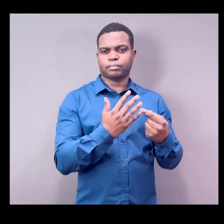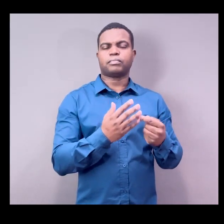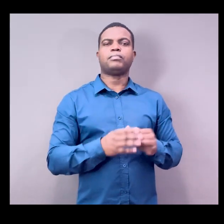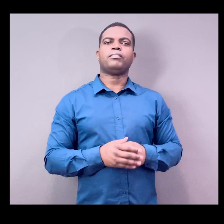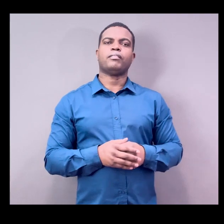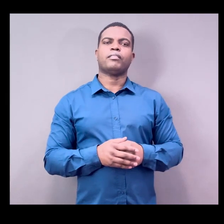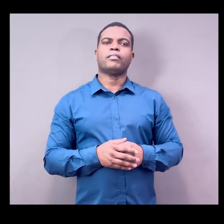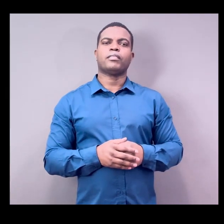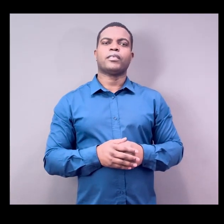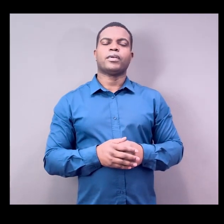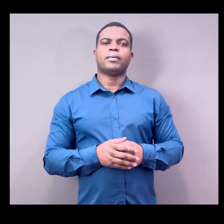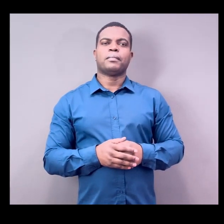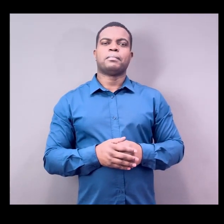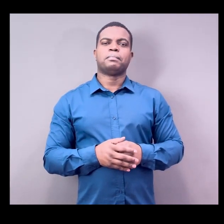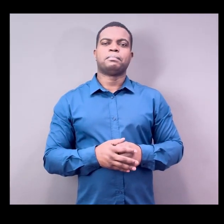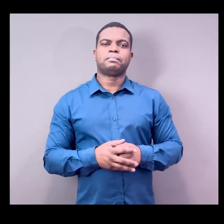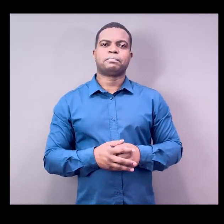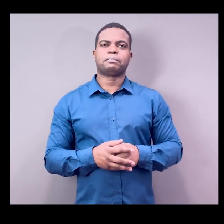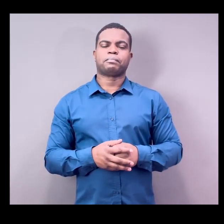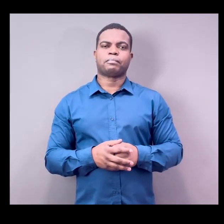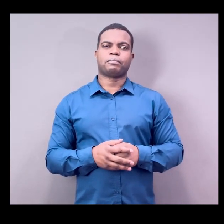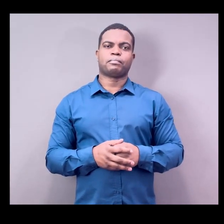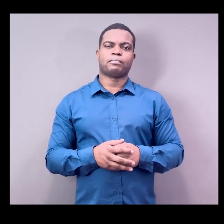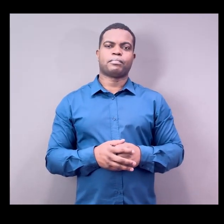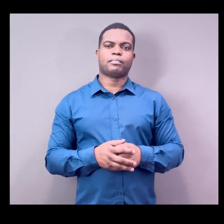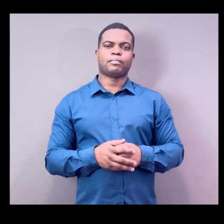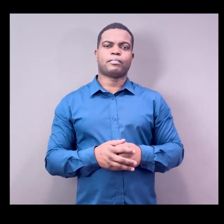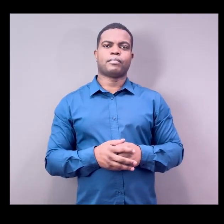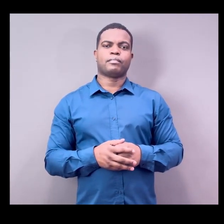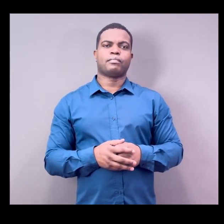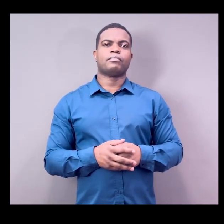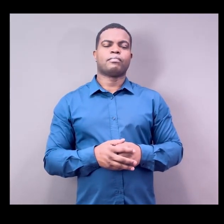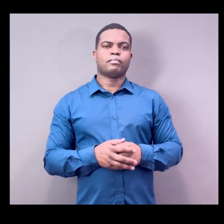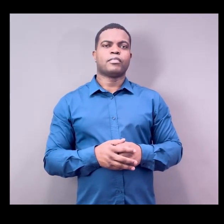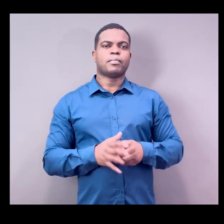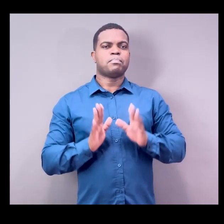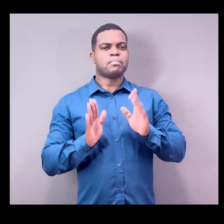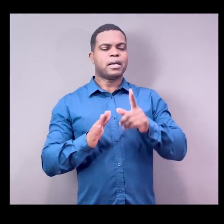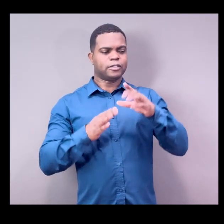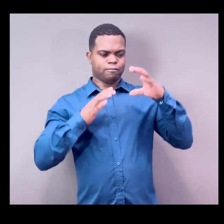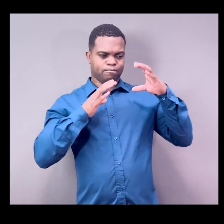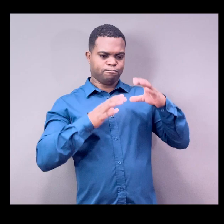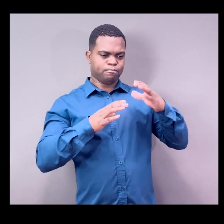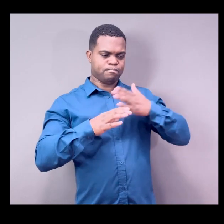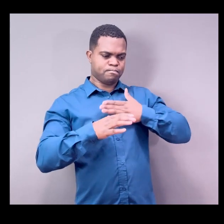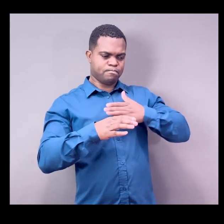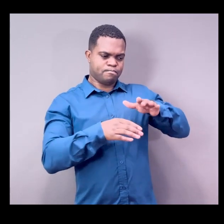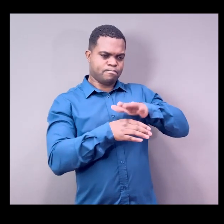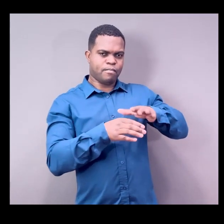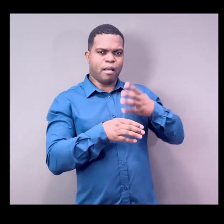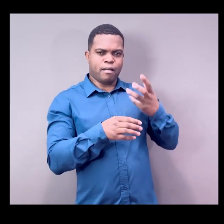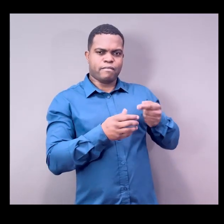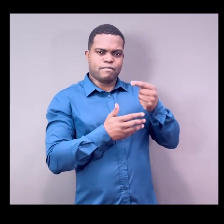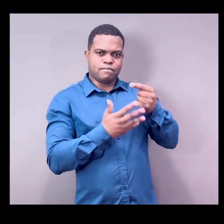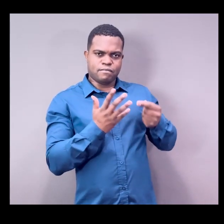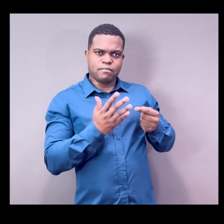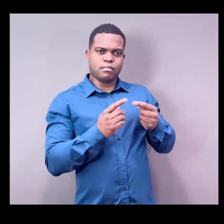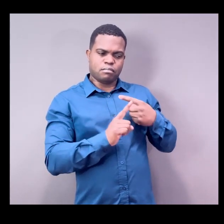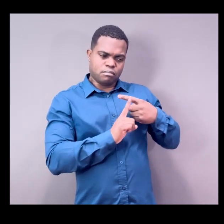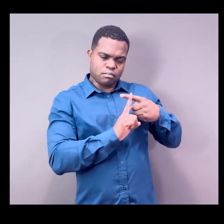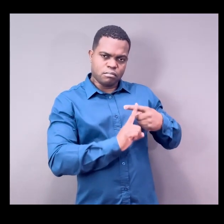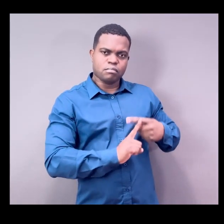within your organization. Those are your strengths. So you need to list out those factors.